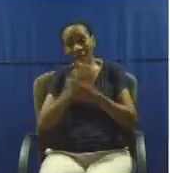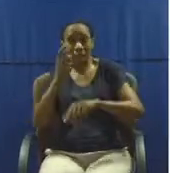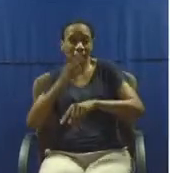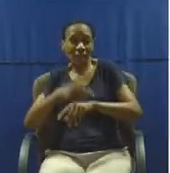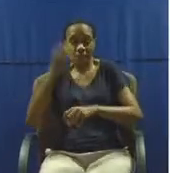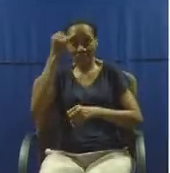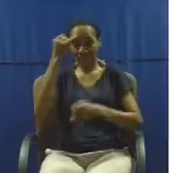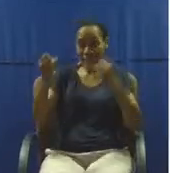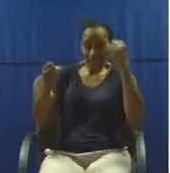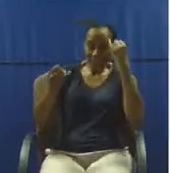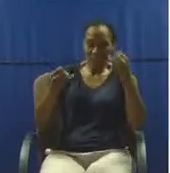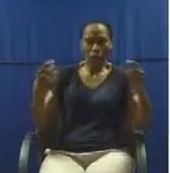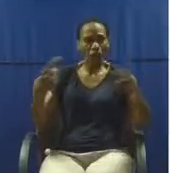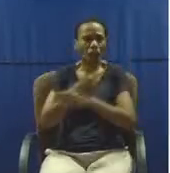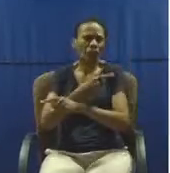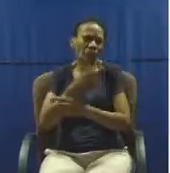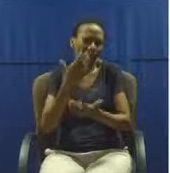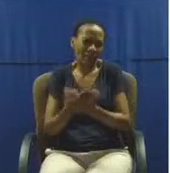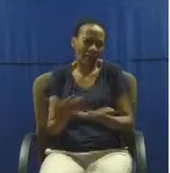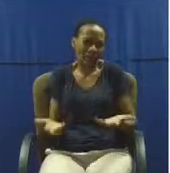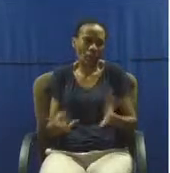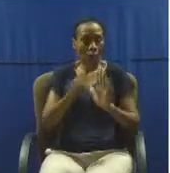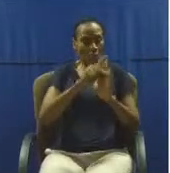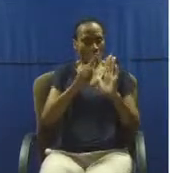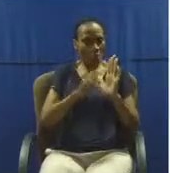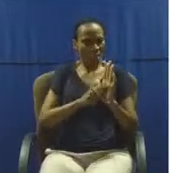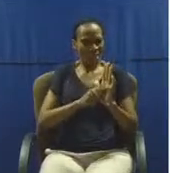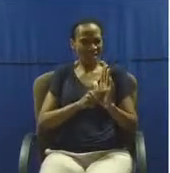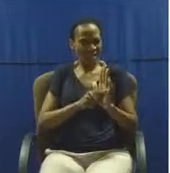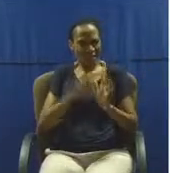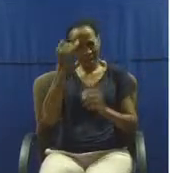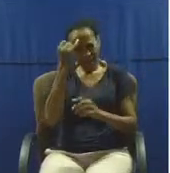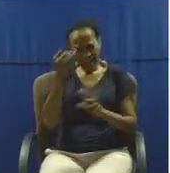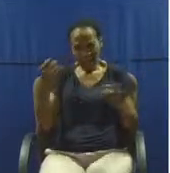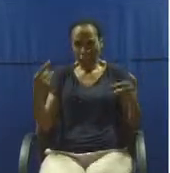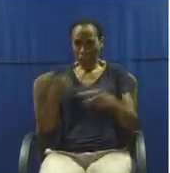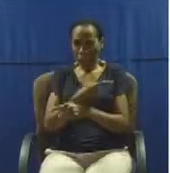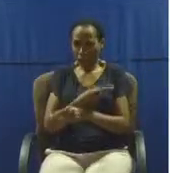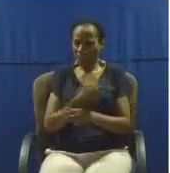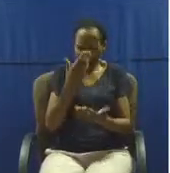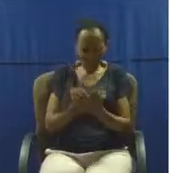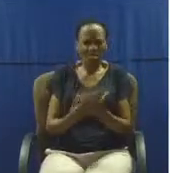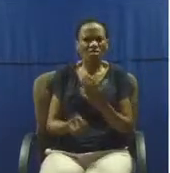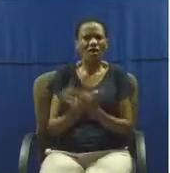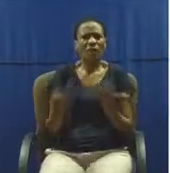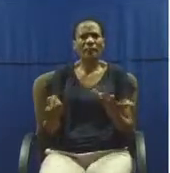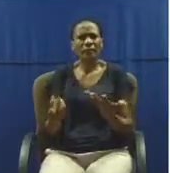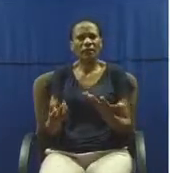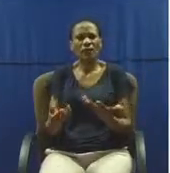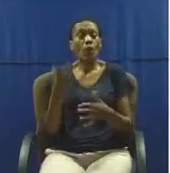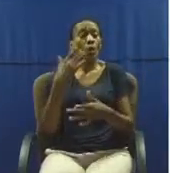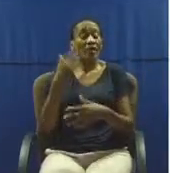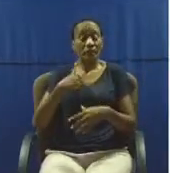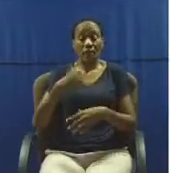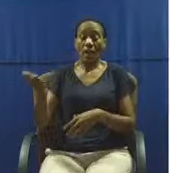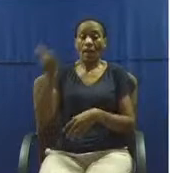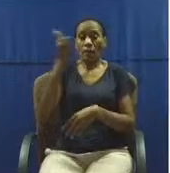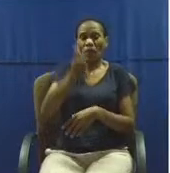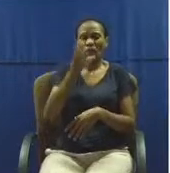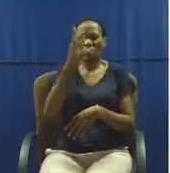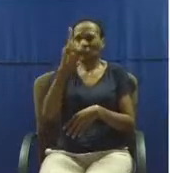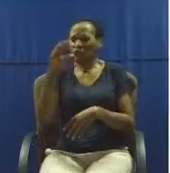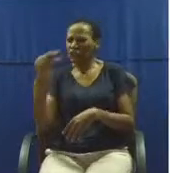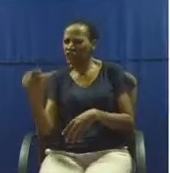even about policy matters, about the capability of people, be they directors general, be they